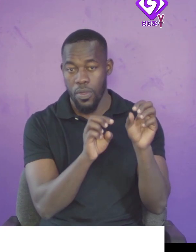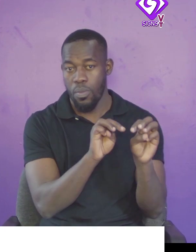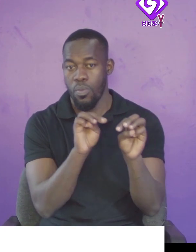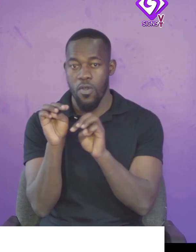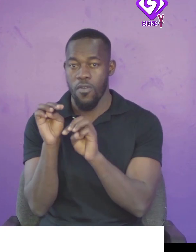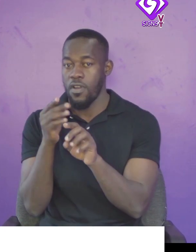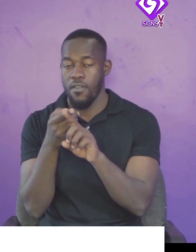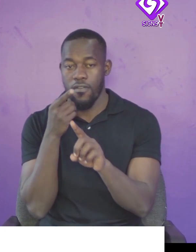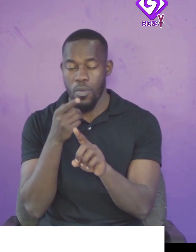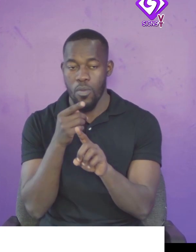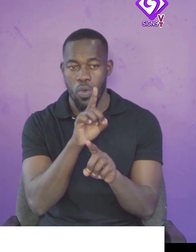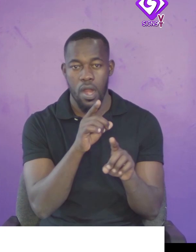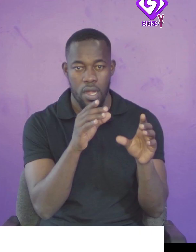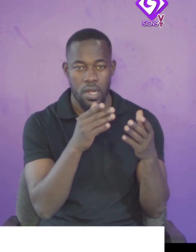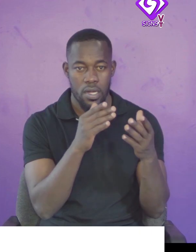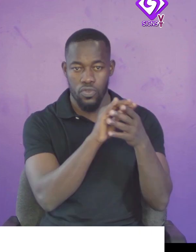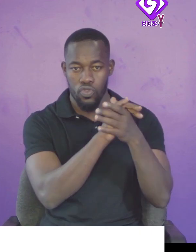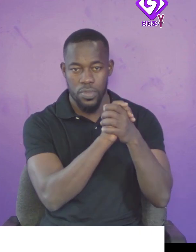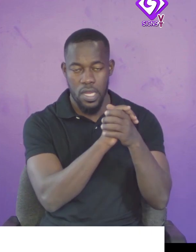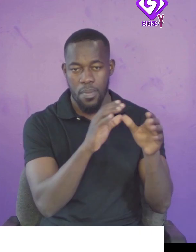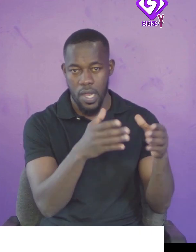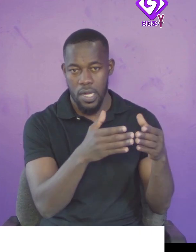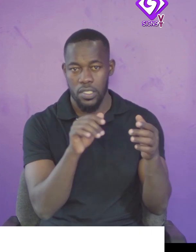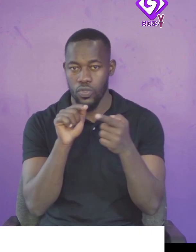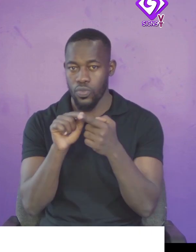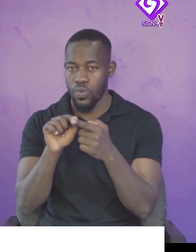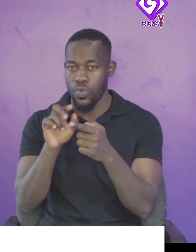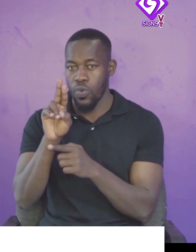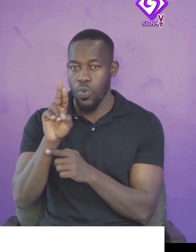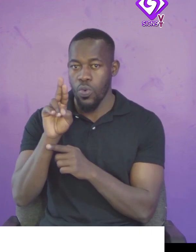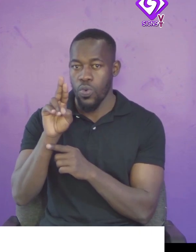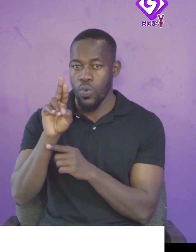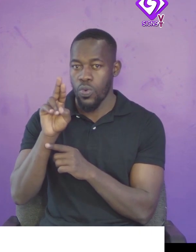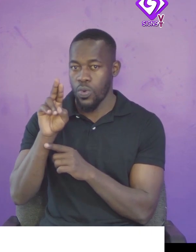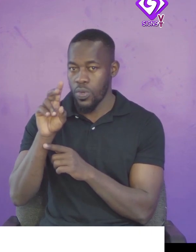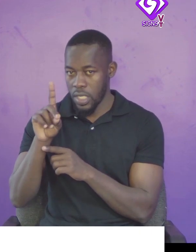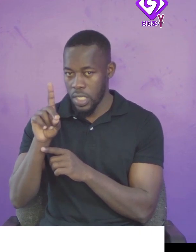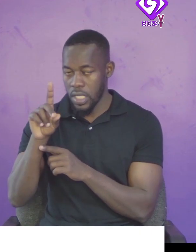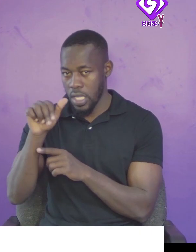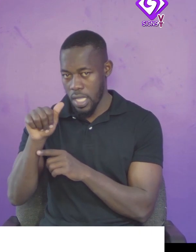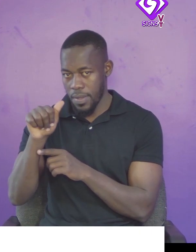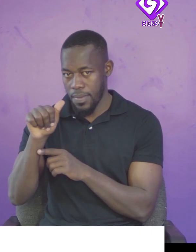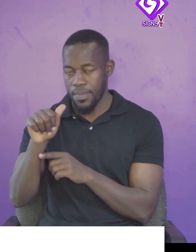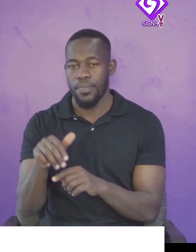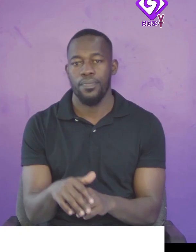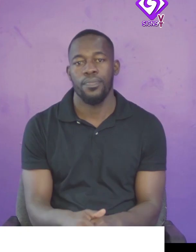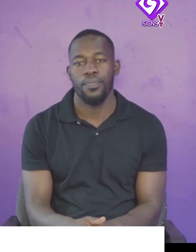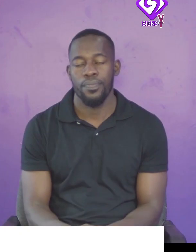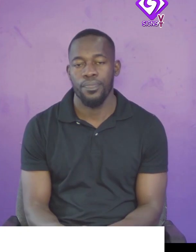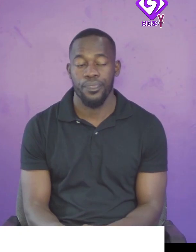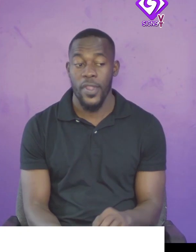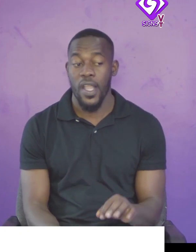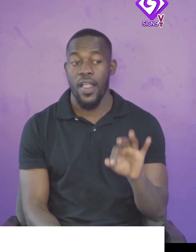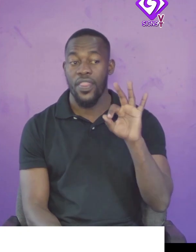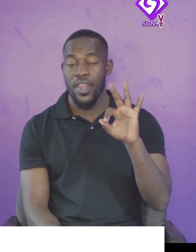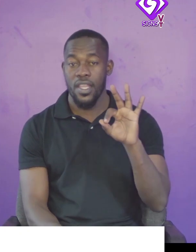allegiance from the Jubilee Party to the United Democratic Alliance that's UDA. The